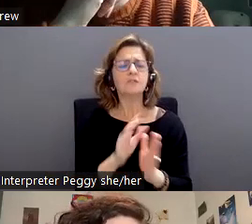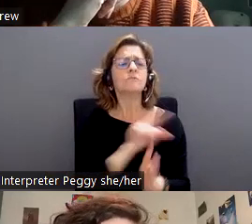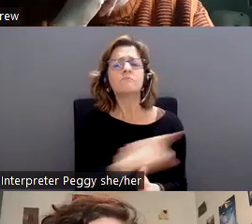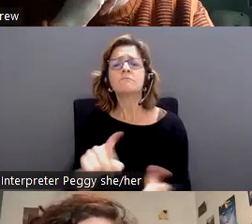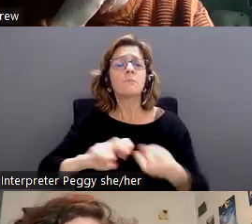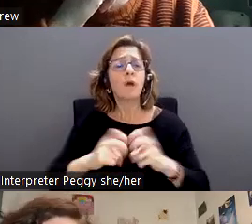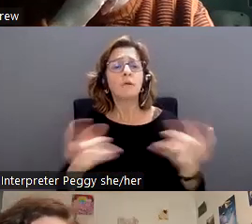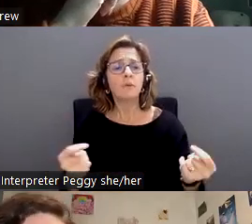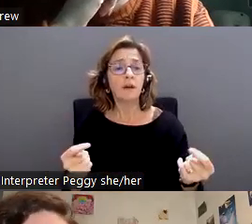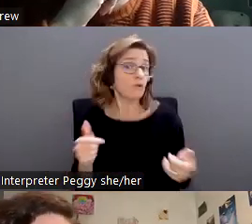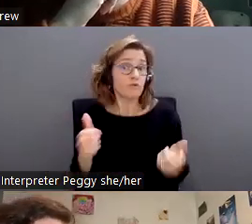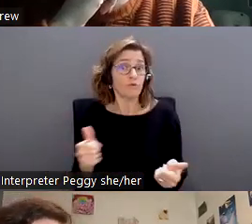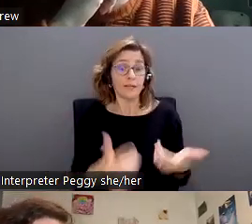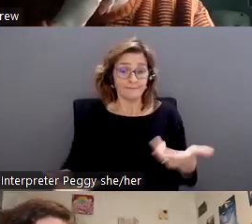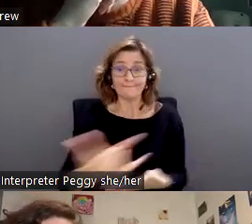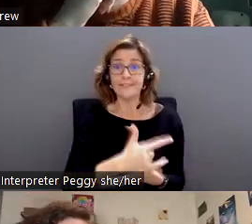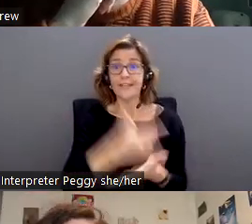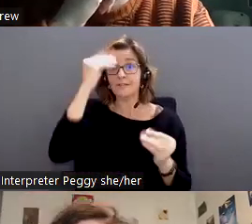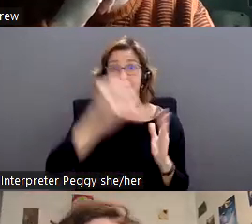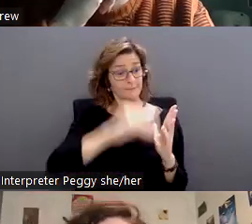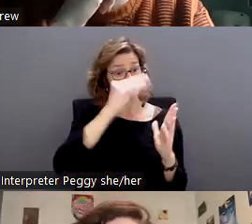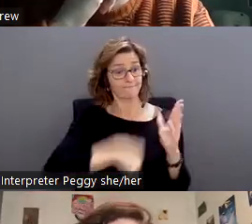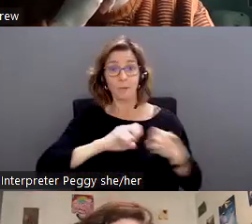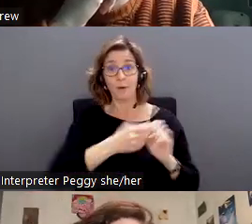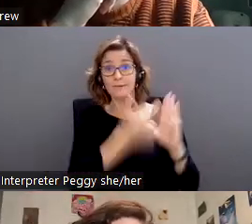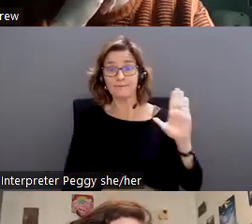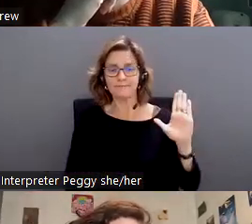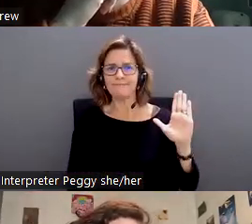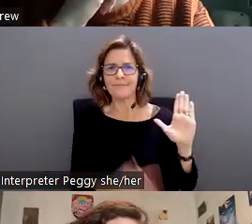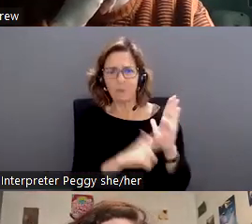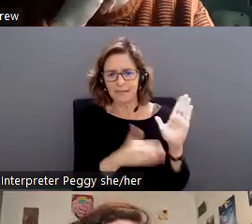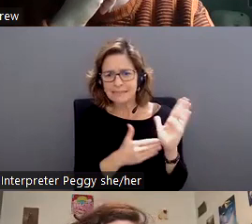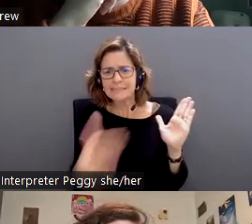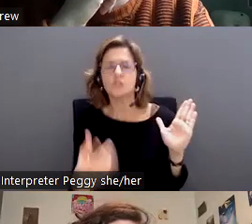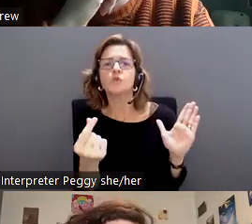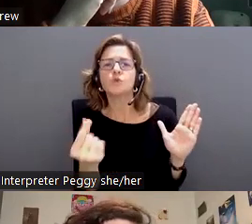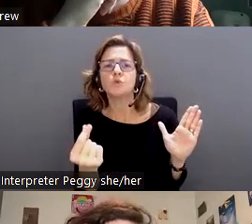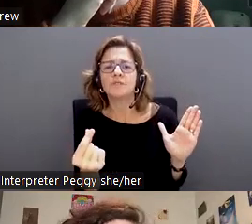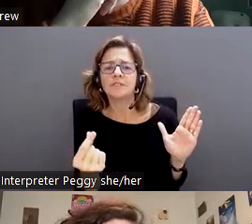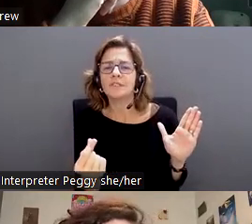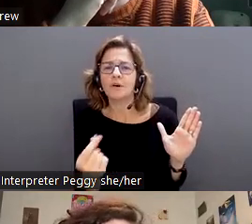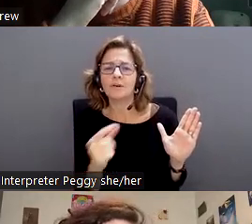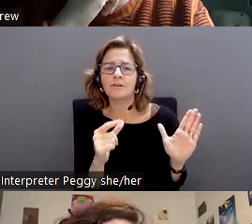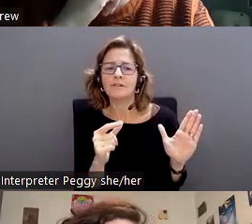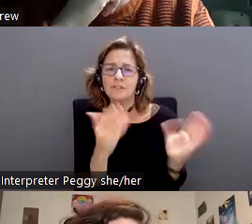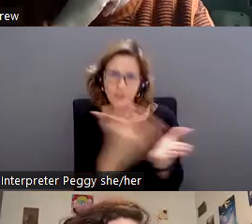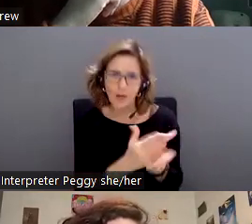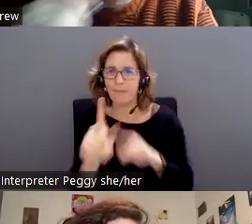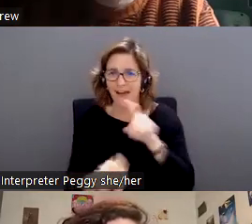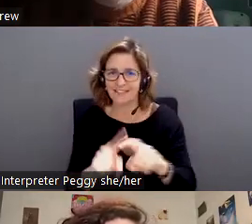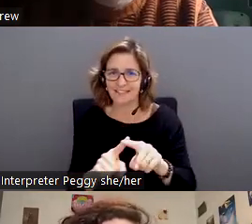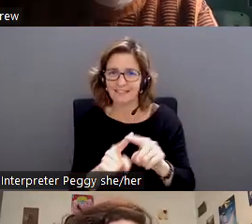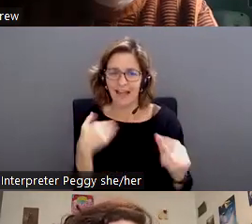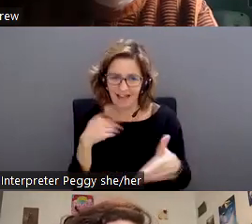it, then what is even the point of asking? So now we've decided to do something about